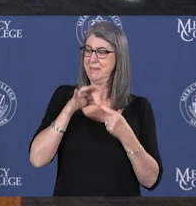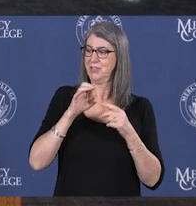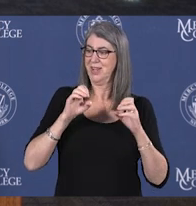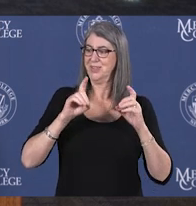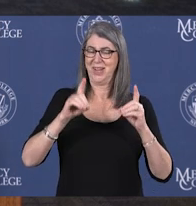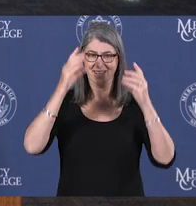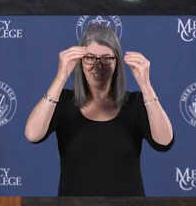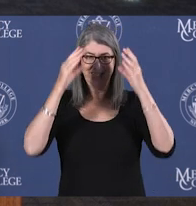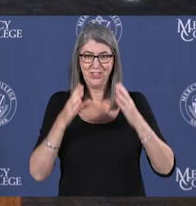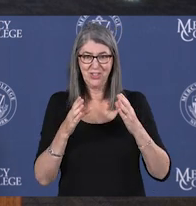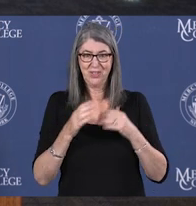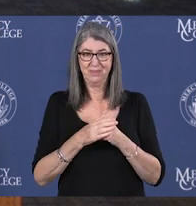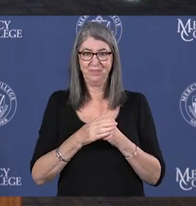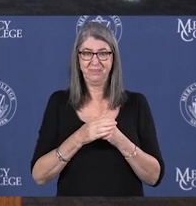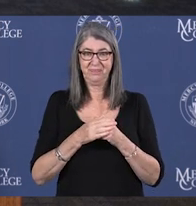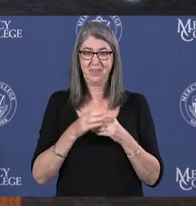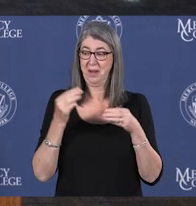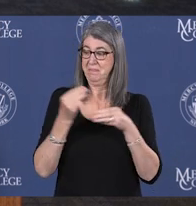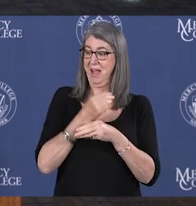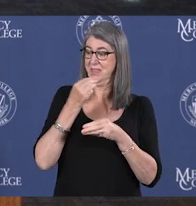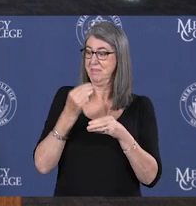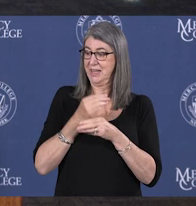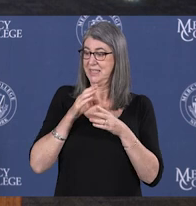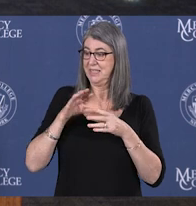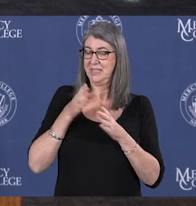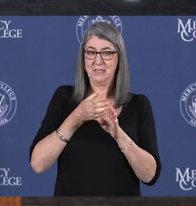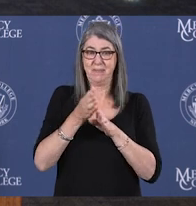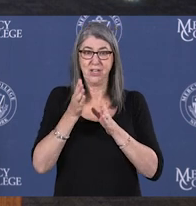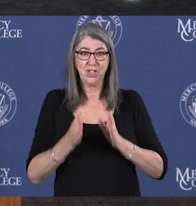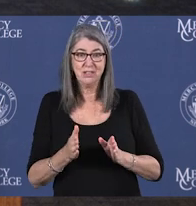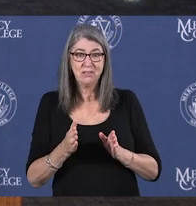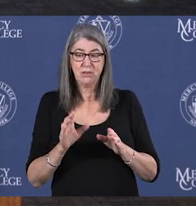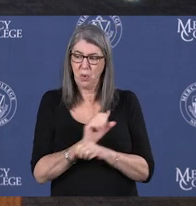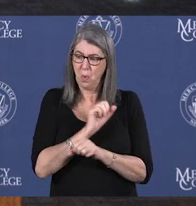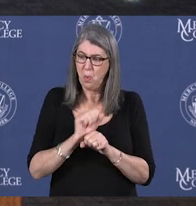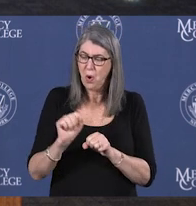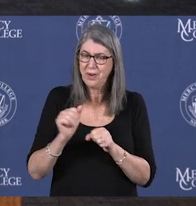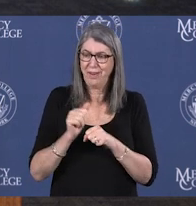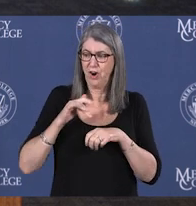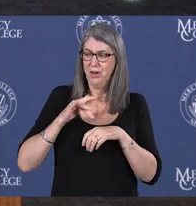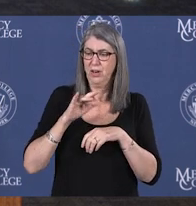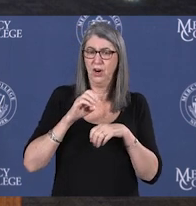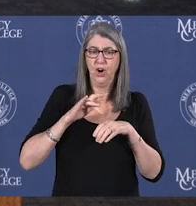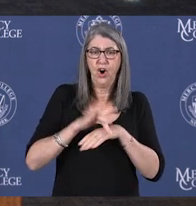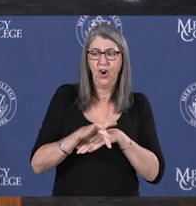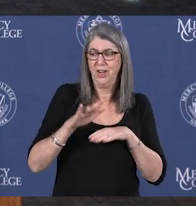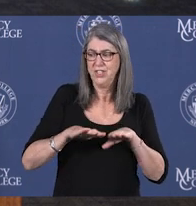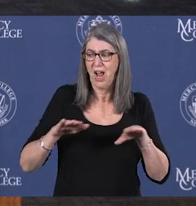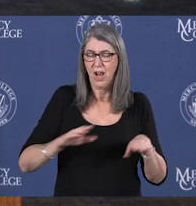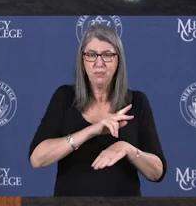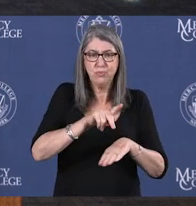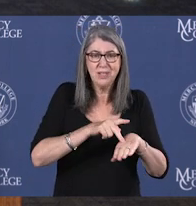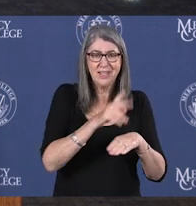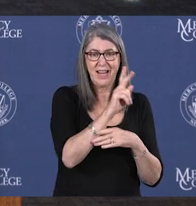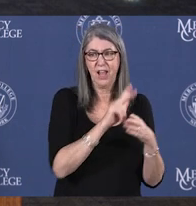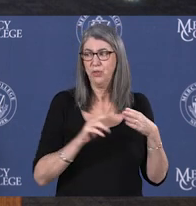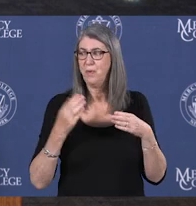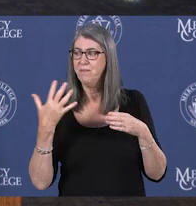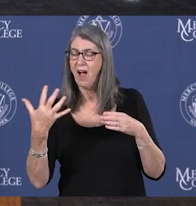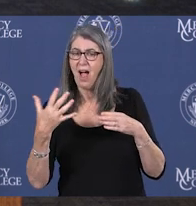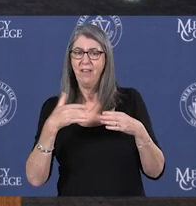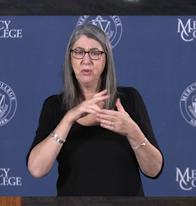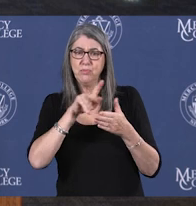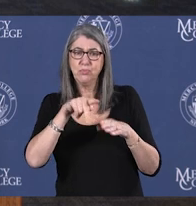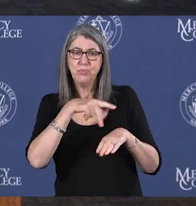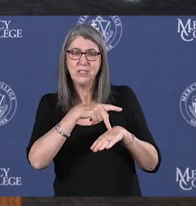a special education teacher and a mathematics specialist, worked as an early childhood principal, a